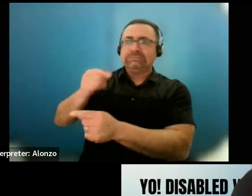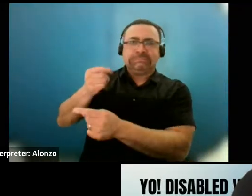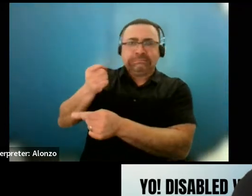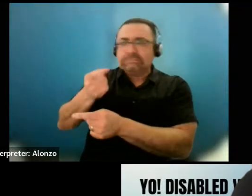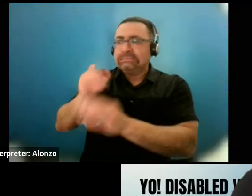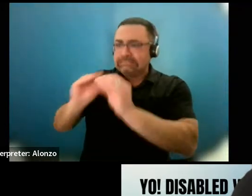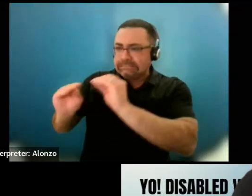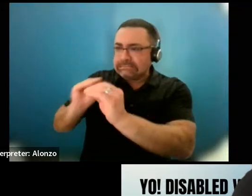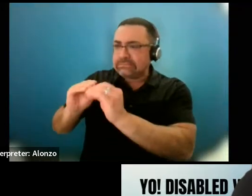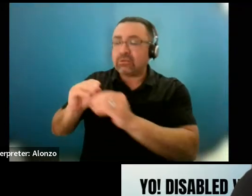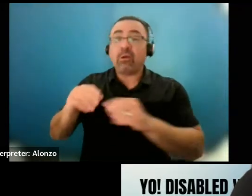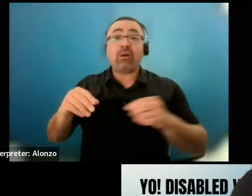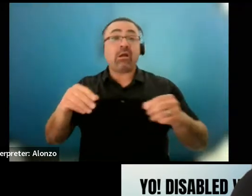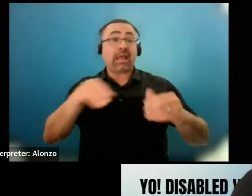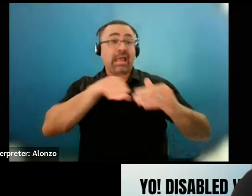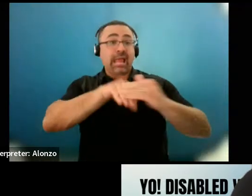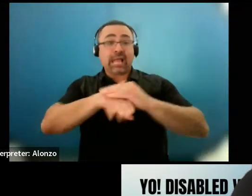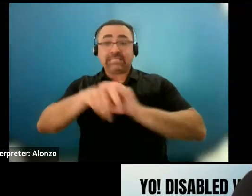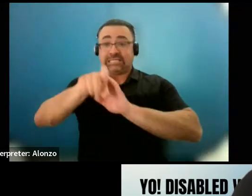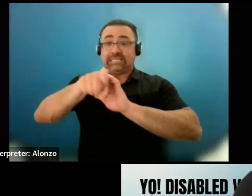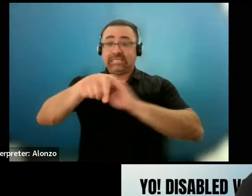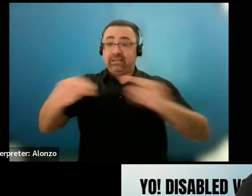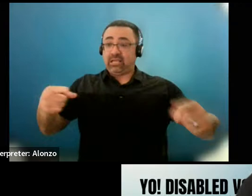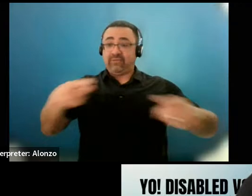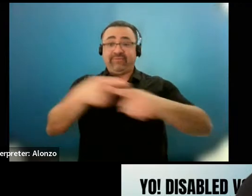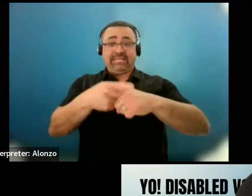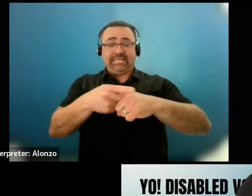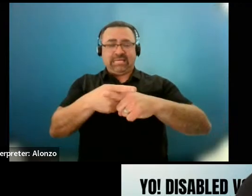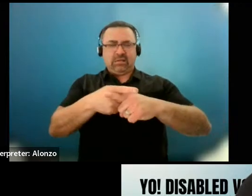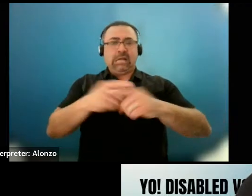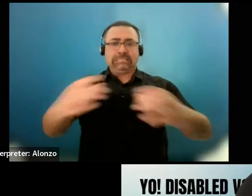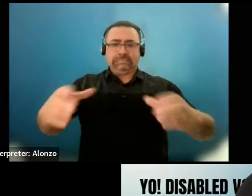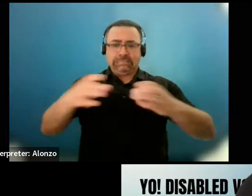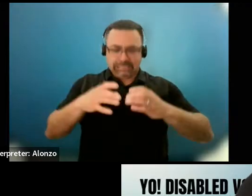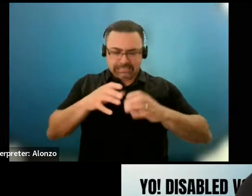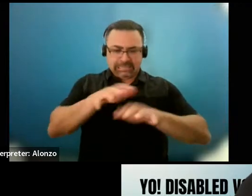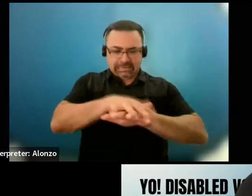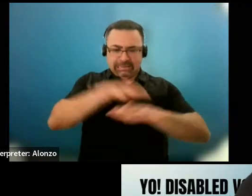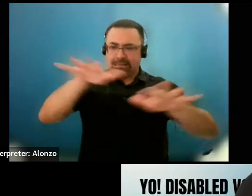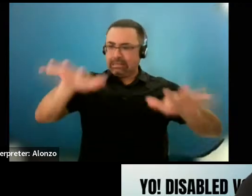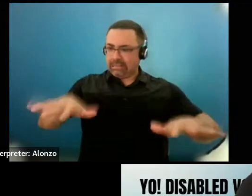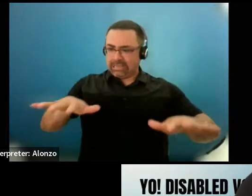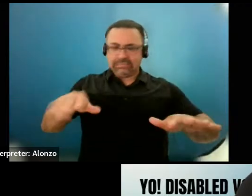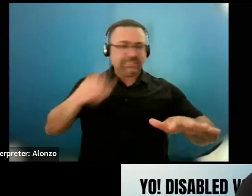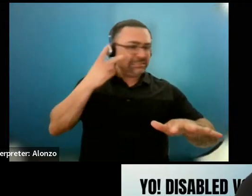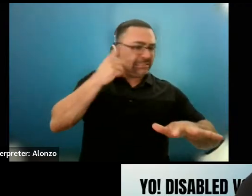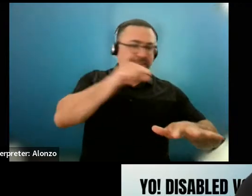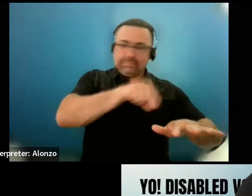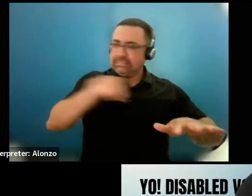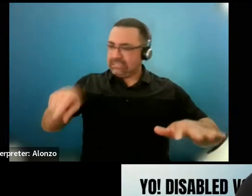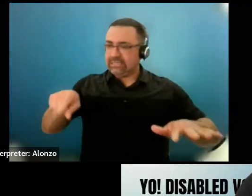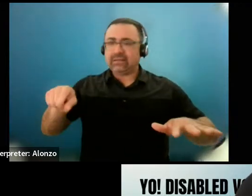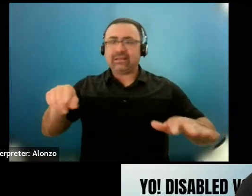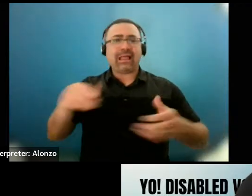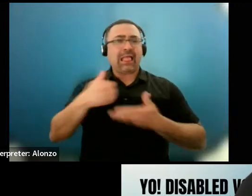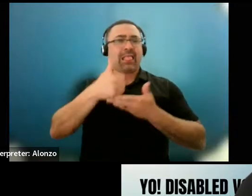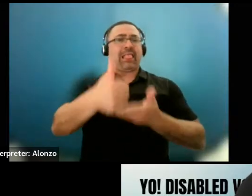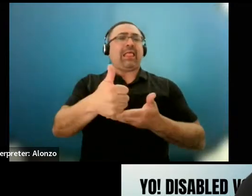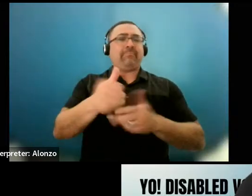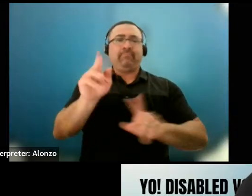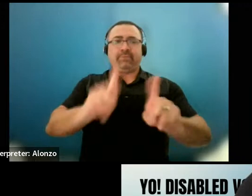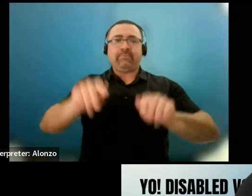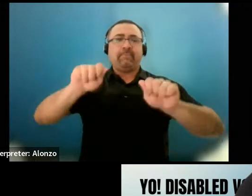have conflicting access needs. Let's see if we can find a way to make this work for as many people as possible. Because it's